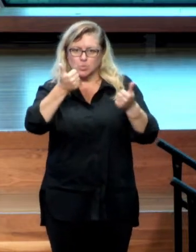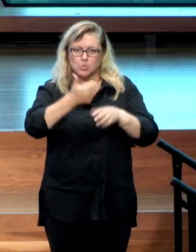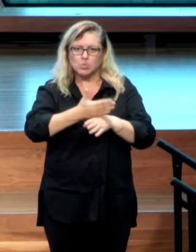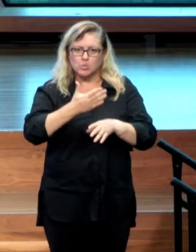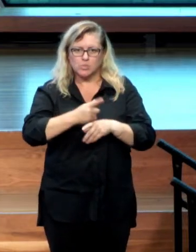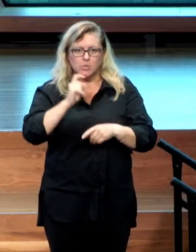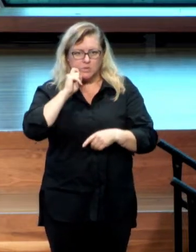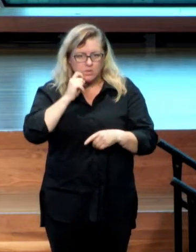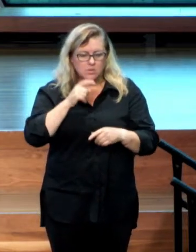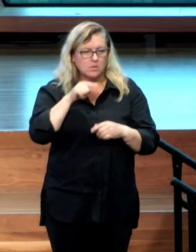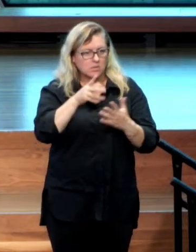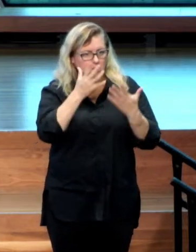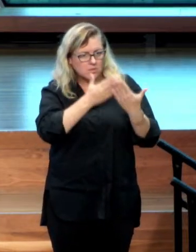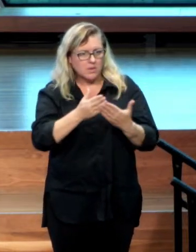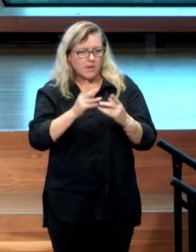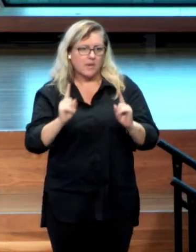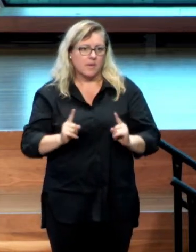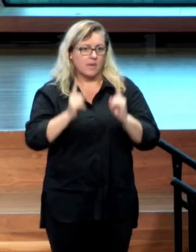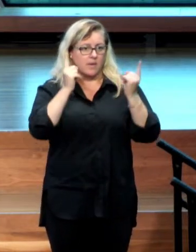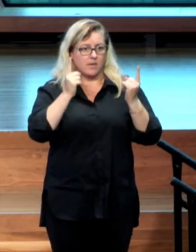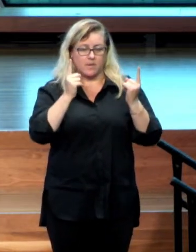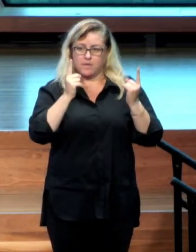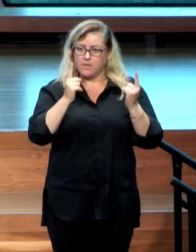important. I'm the first in